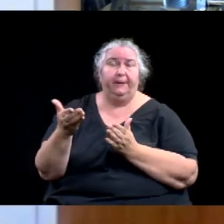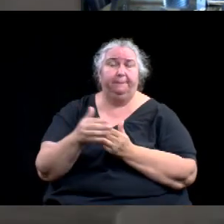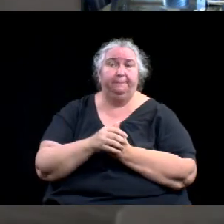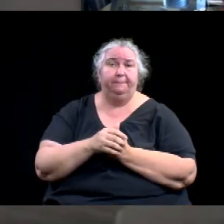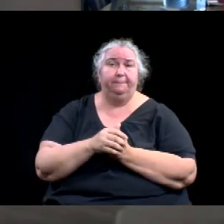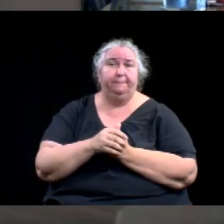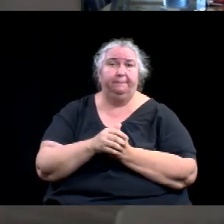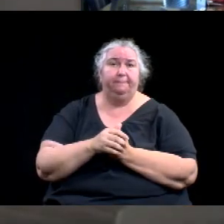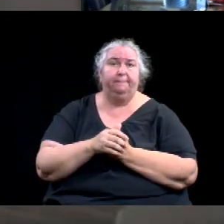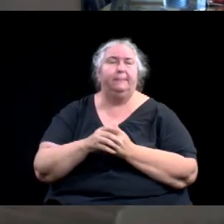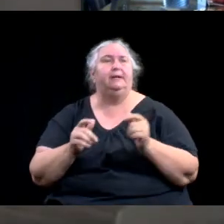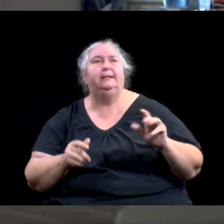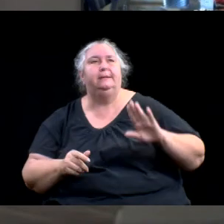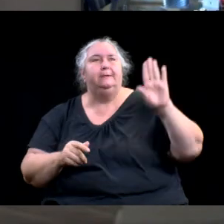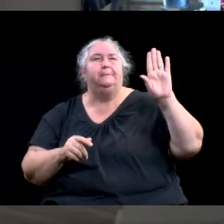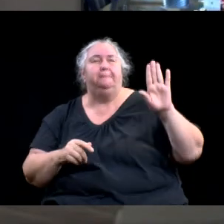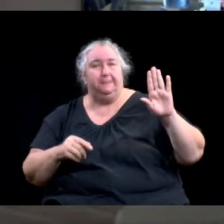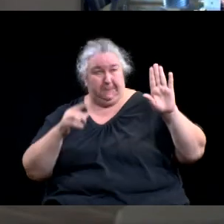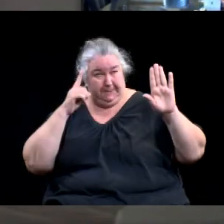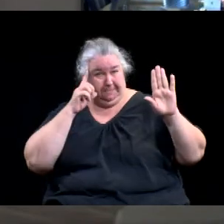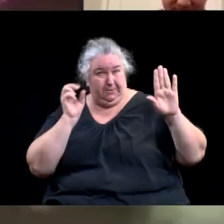That is the plan.